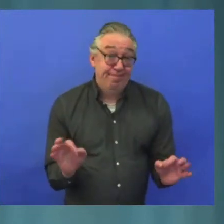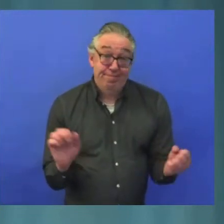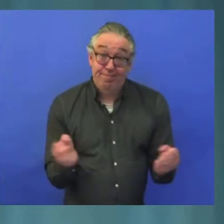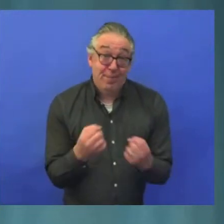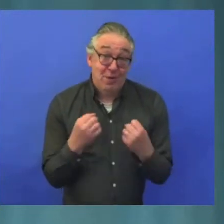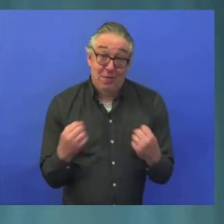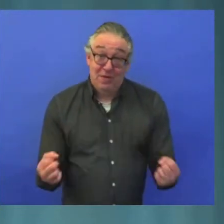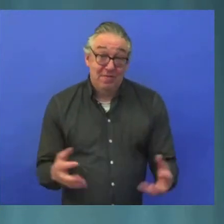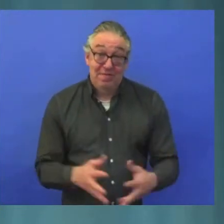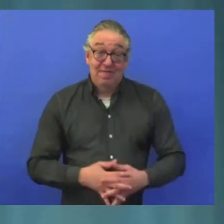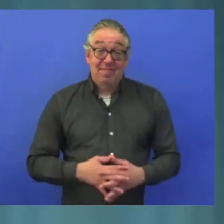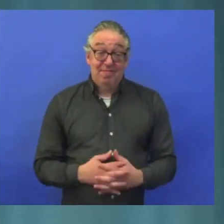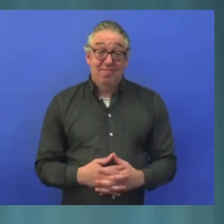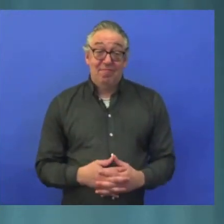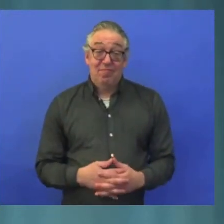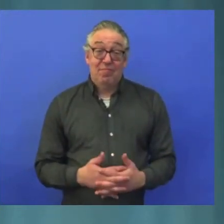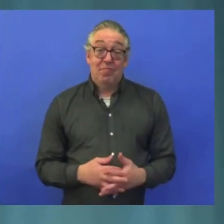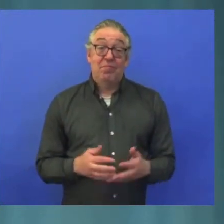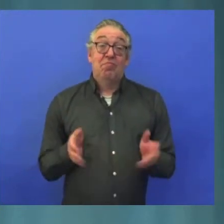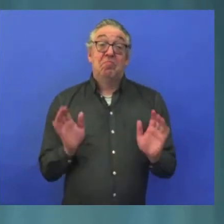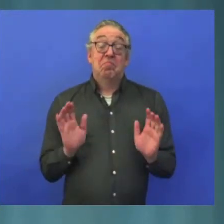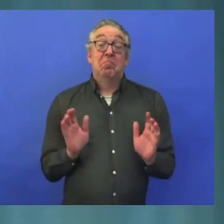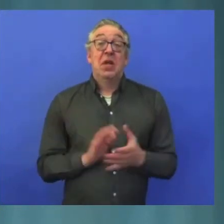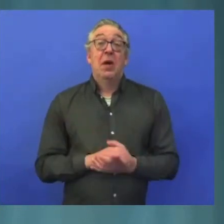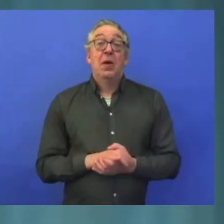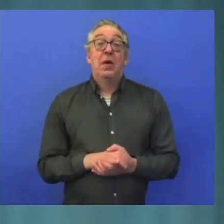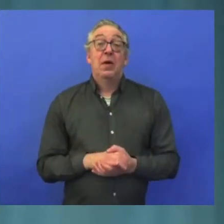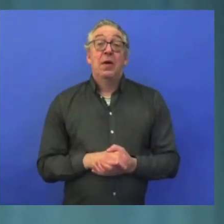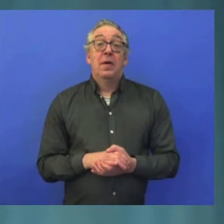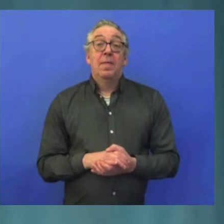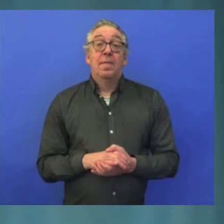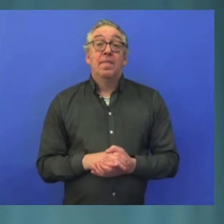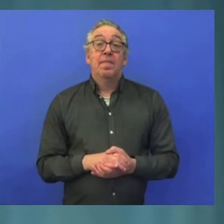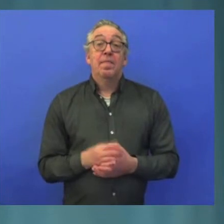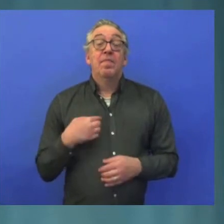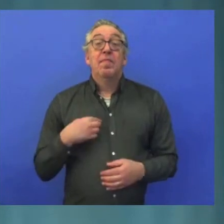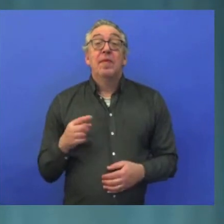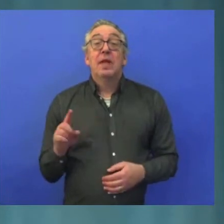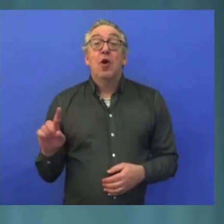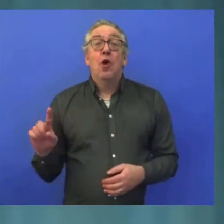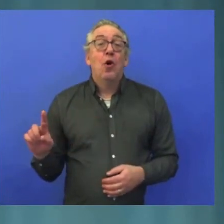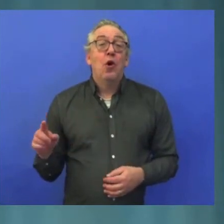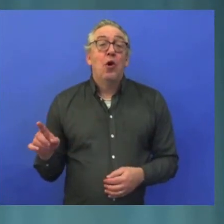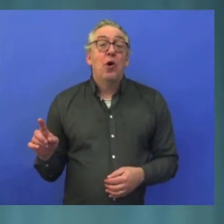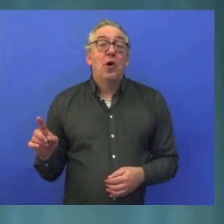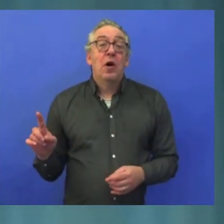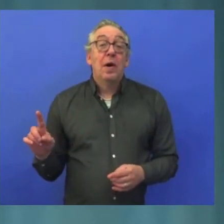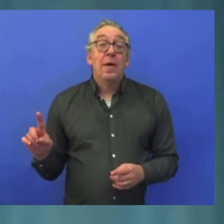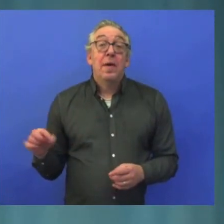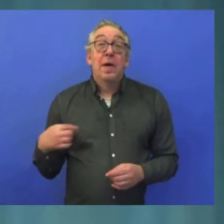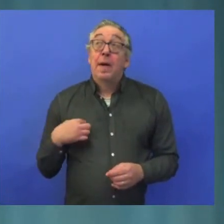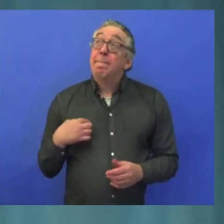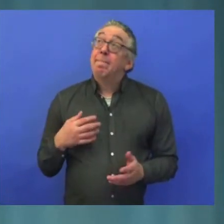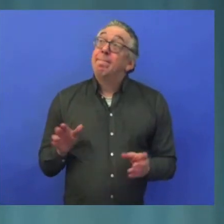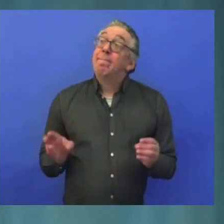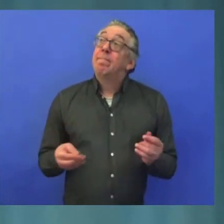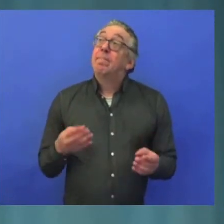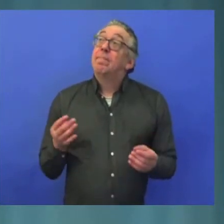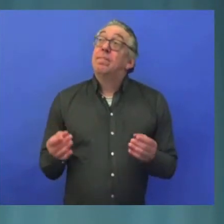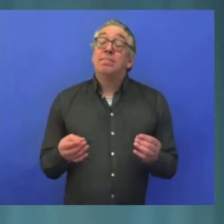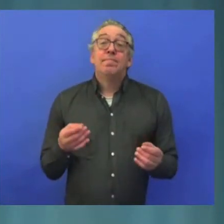But my first big luck was exactly this, because my parents